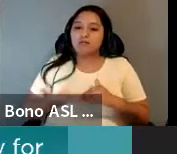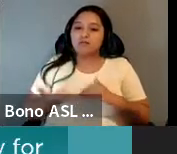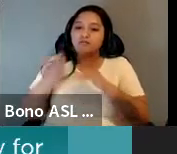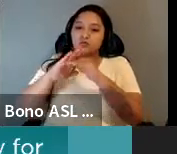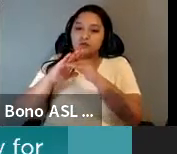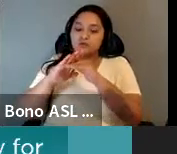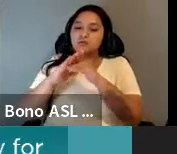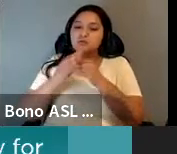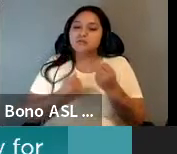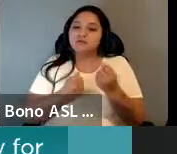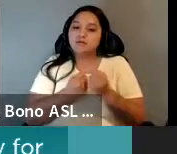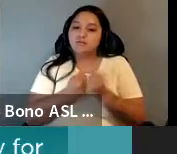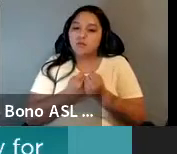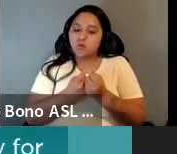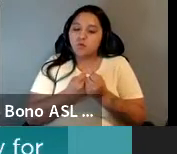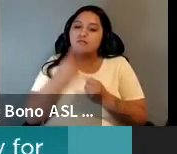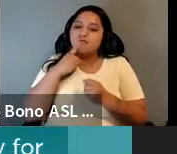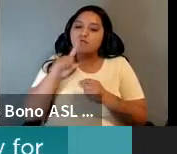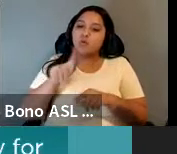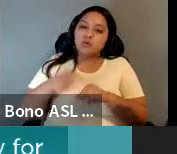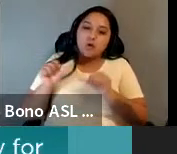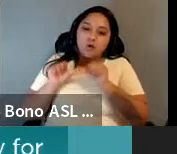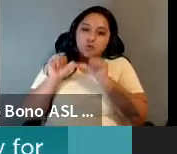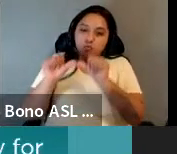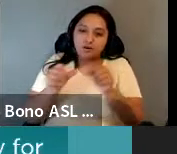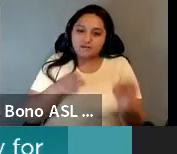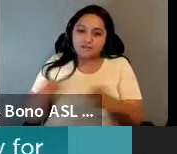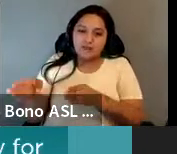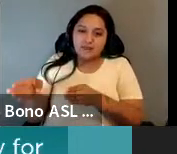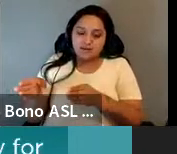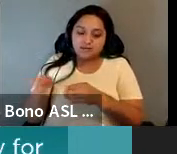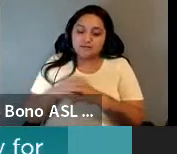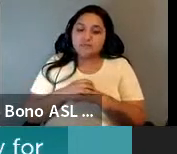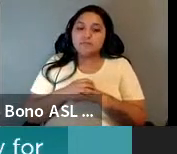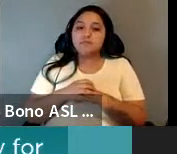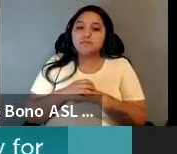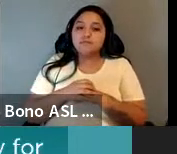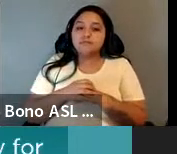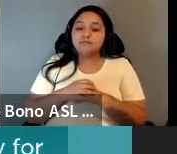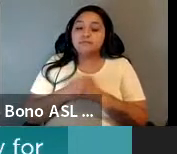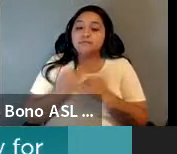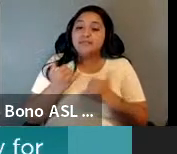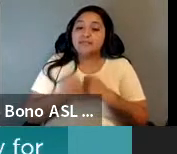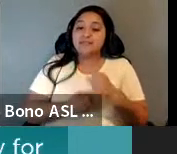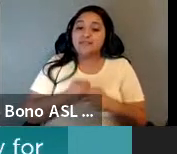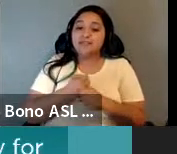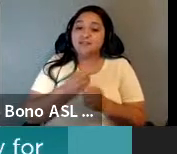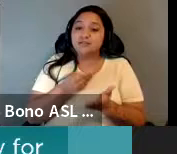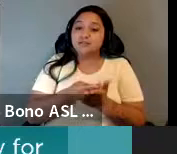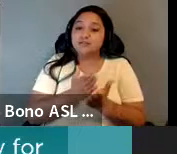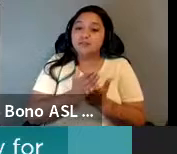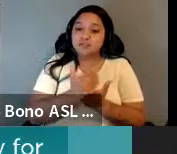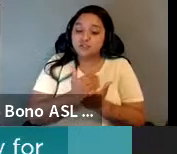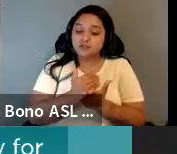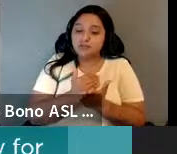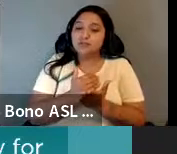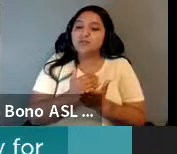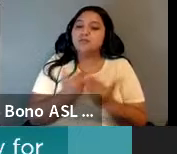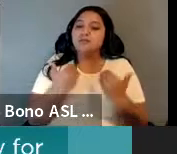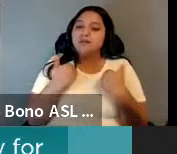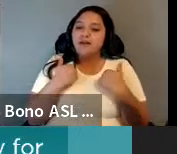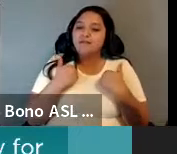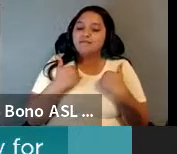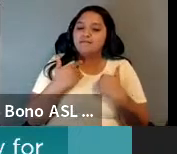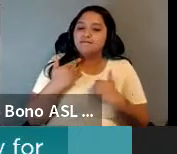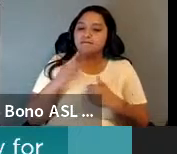supports for housing and homelessness system overall. So in this year's budget, we have a total of